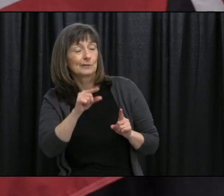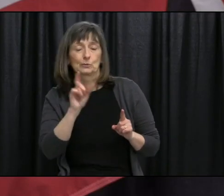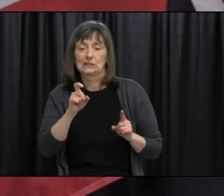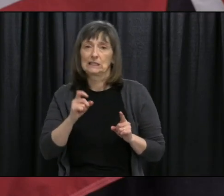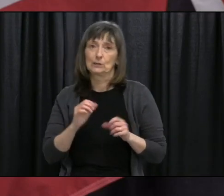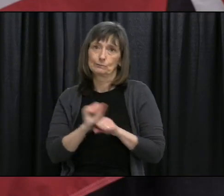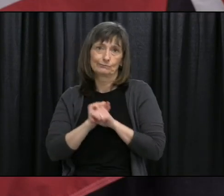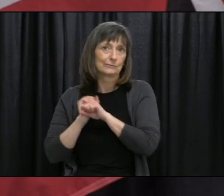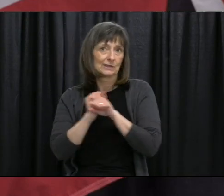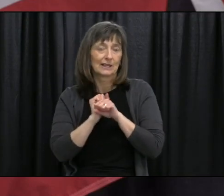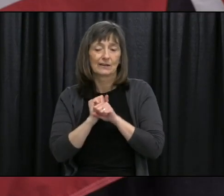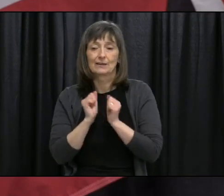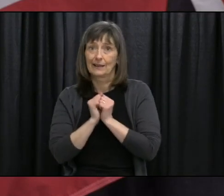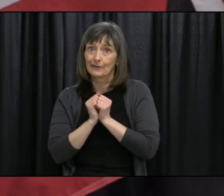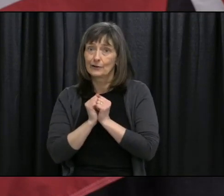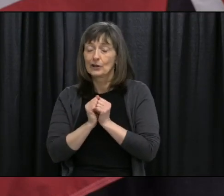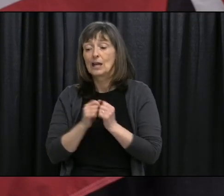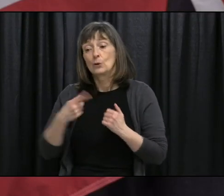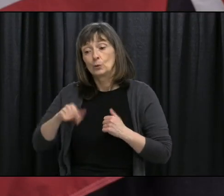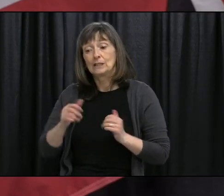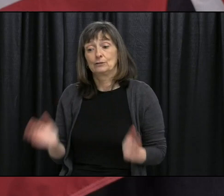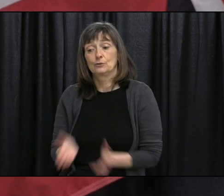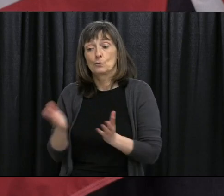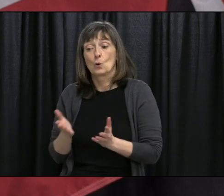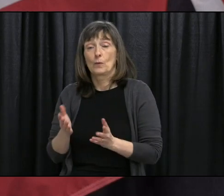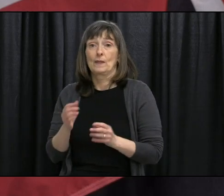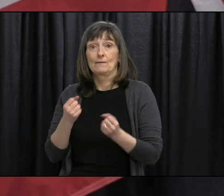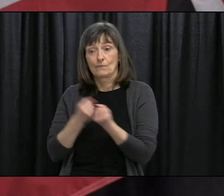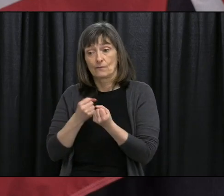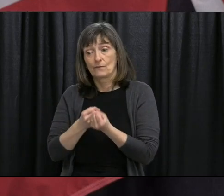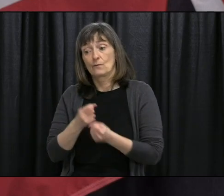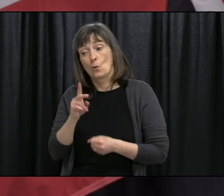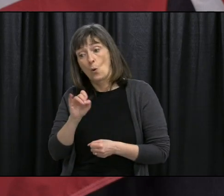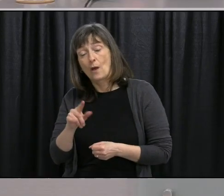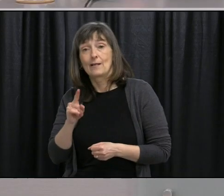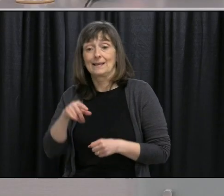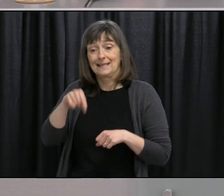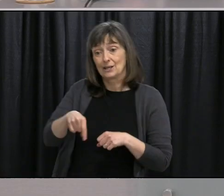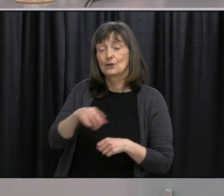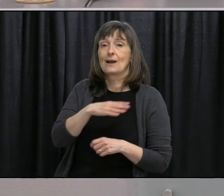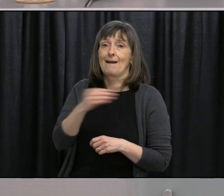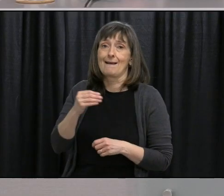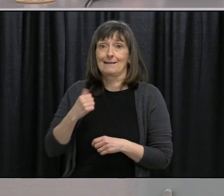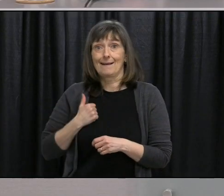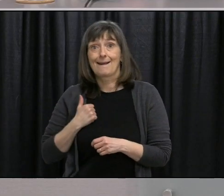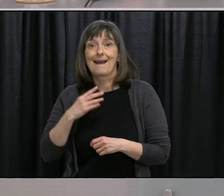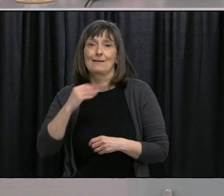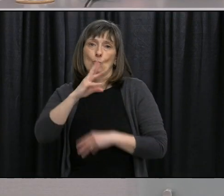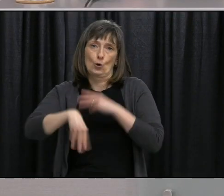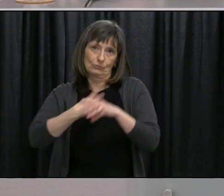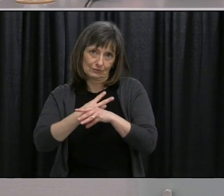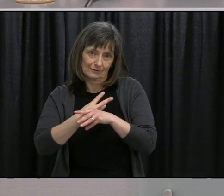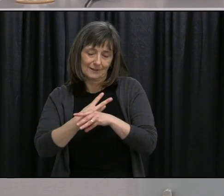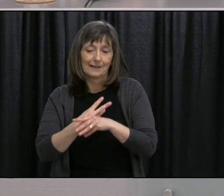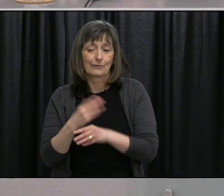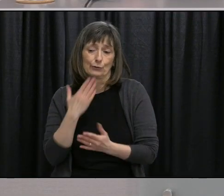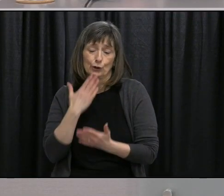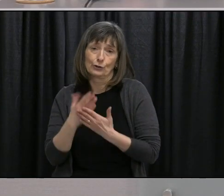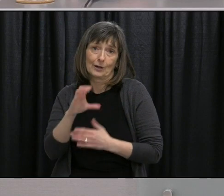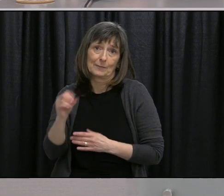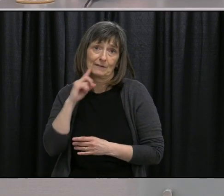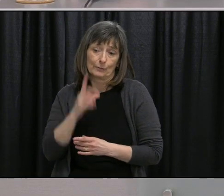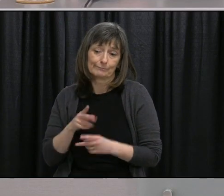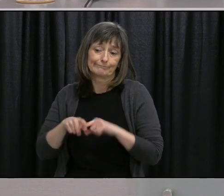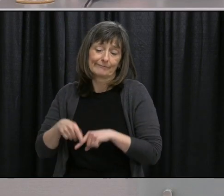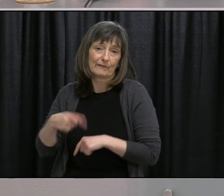globally, and Suncor is a key player in doing that. if this were to become a trend, if we were to see